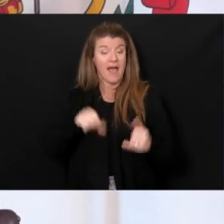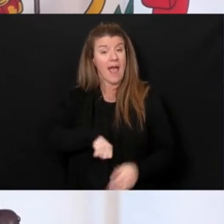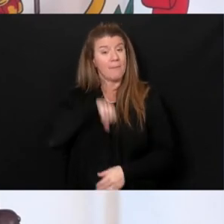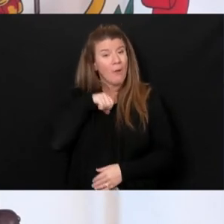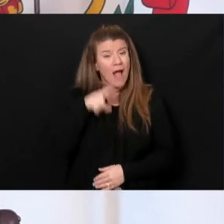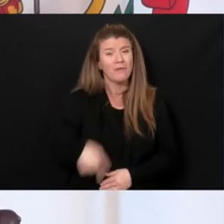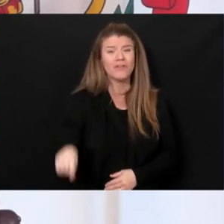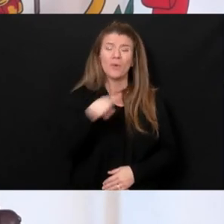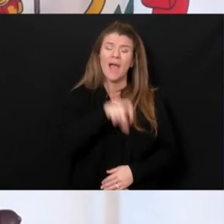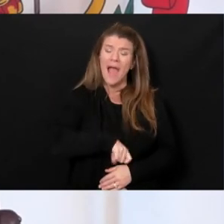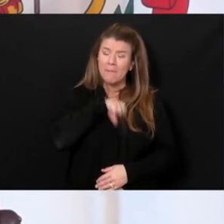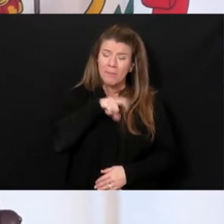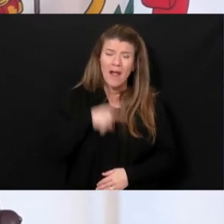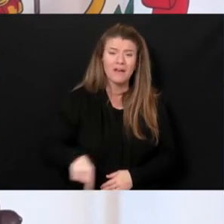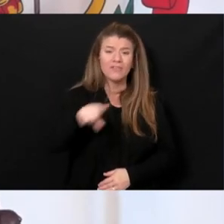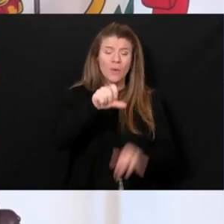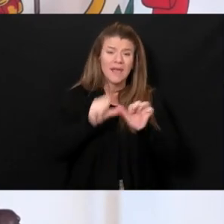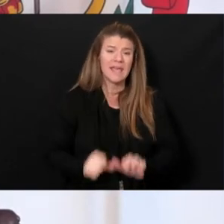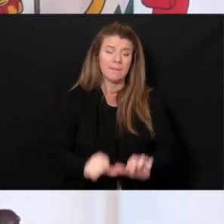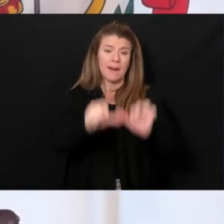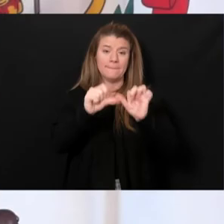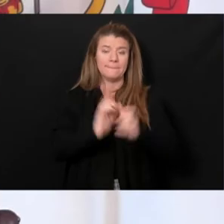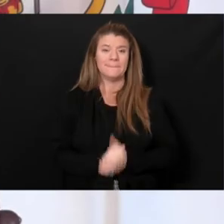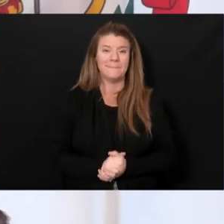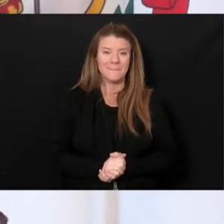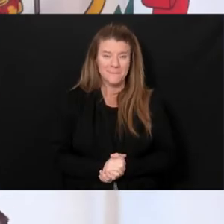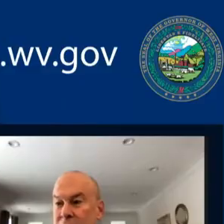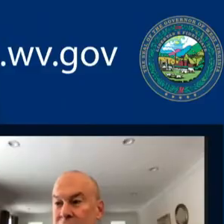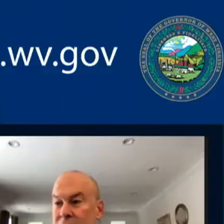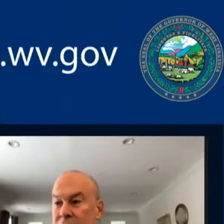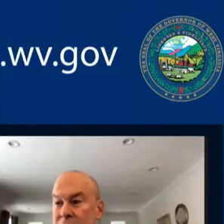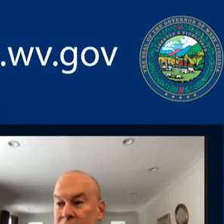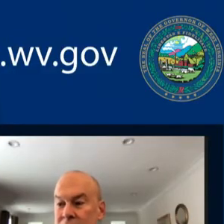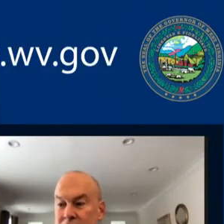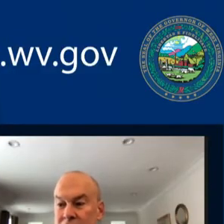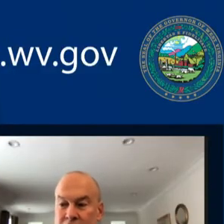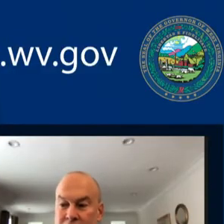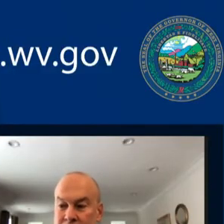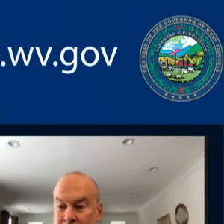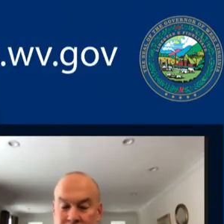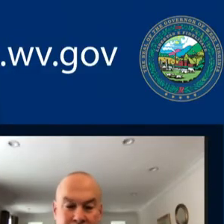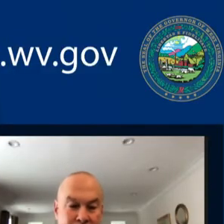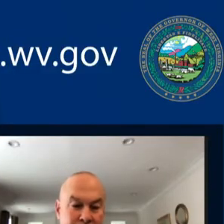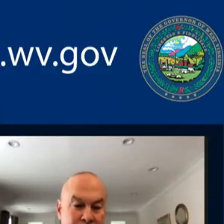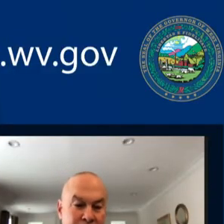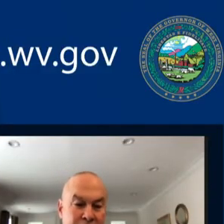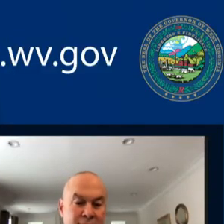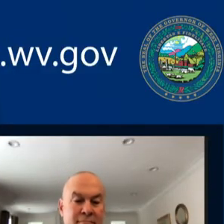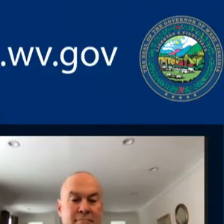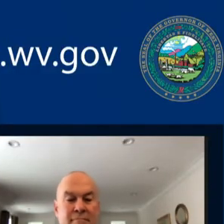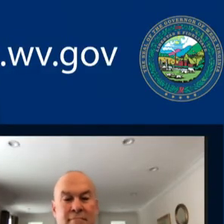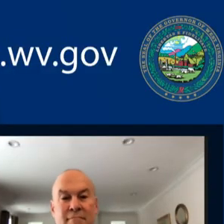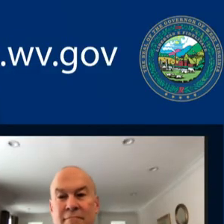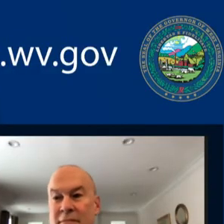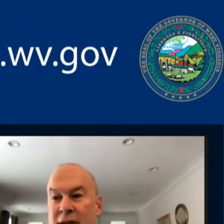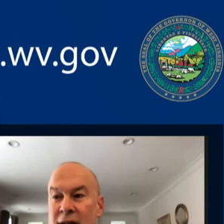you. Proud of you, West Virginia. Keep it up. All right, thank you, Governor. Let's now go to Dr. Clay Marsh, our coronavirus